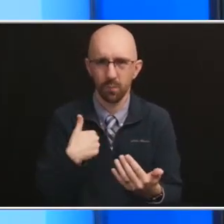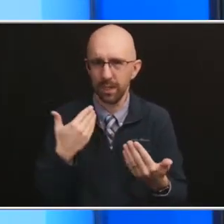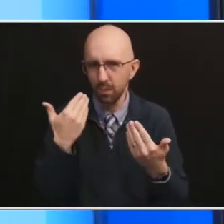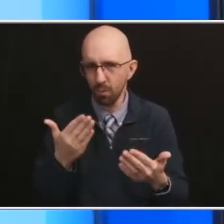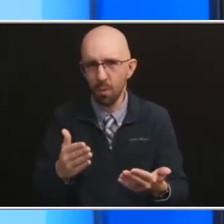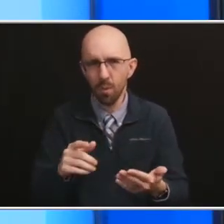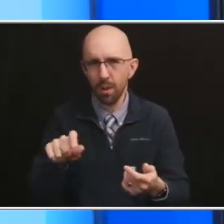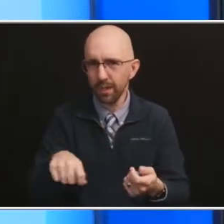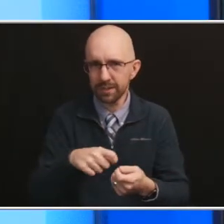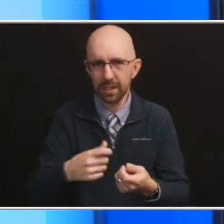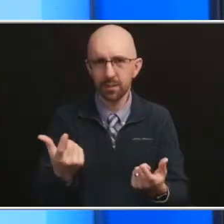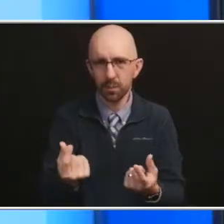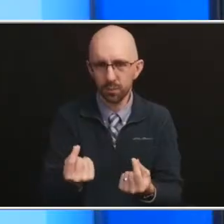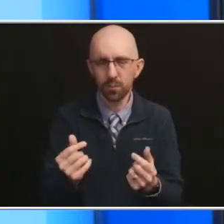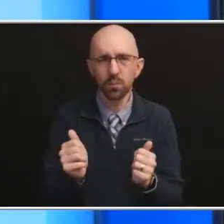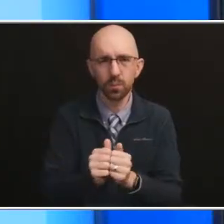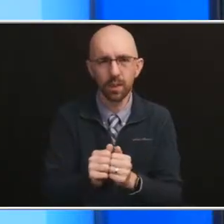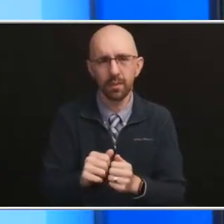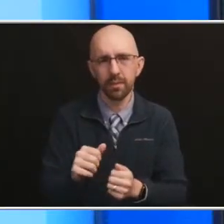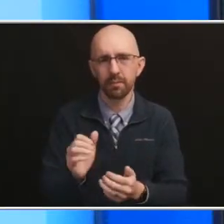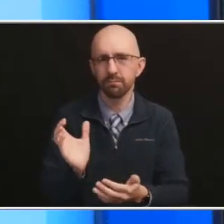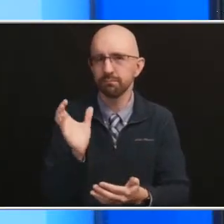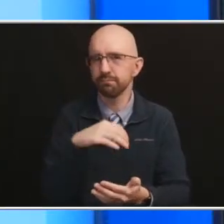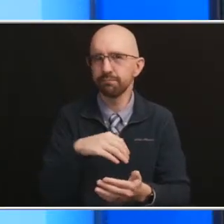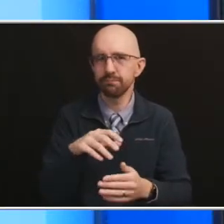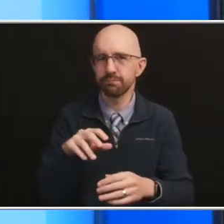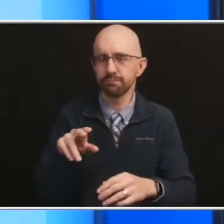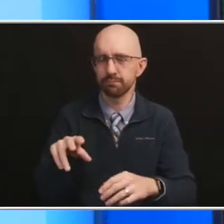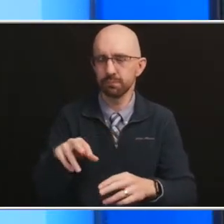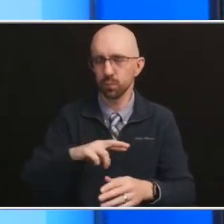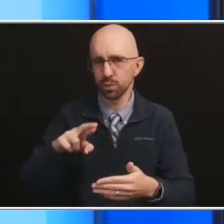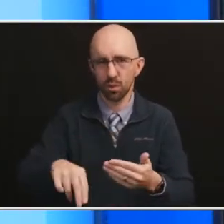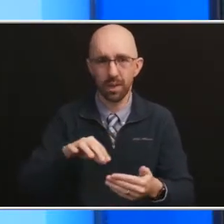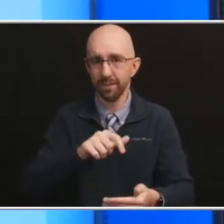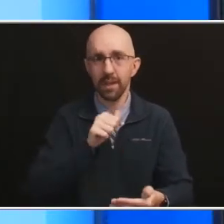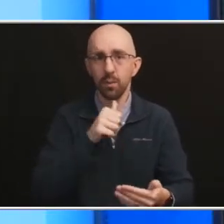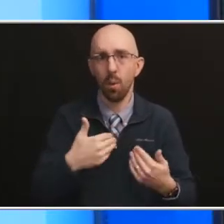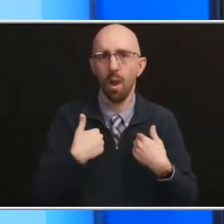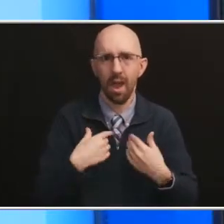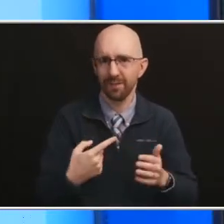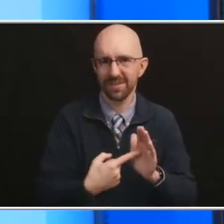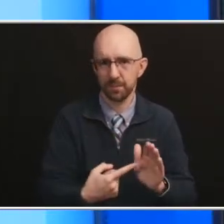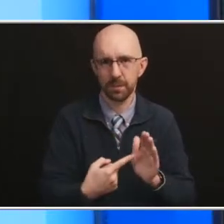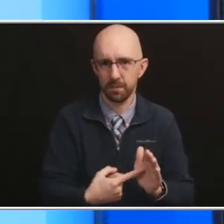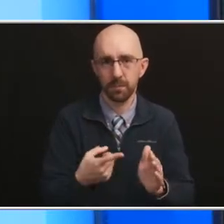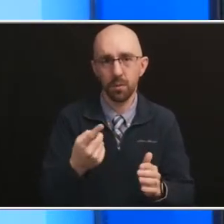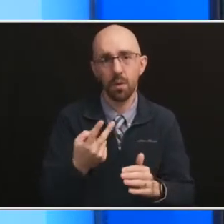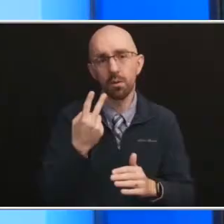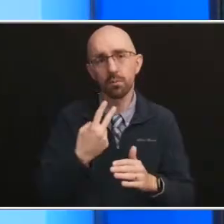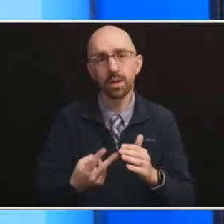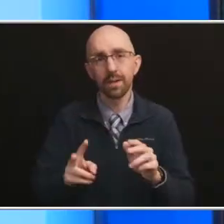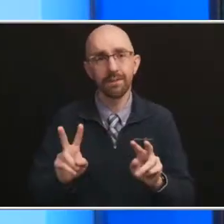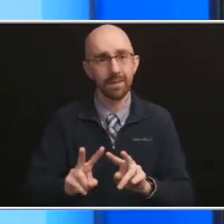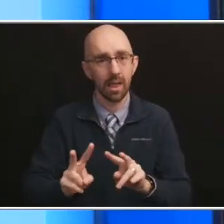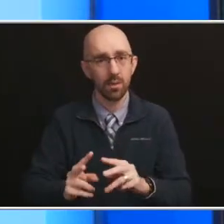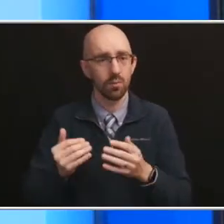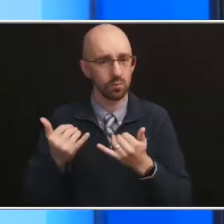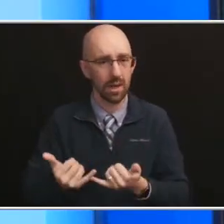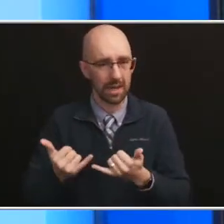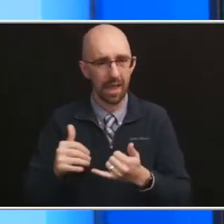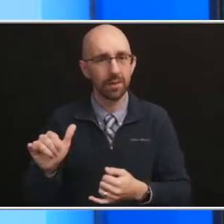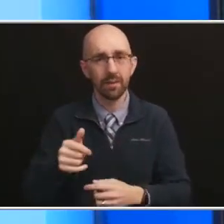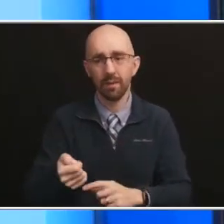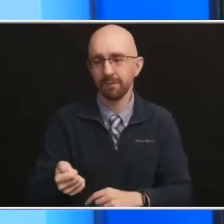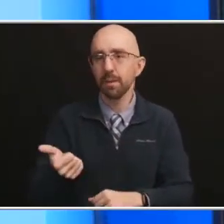do with a abnormal result if someone doesn't yet have symptoms. So the predictive value right now is about like flipping a coin.